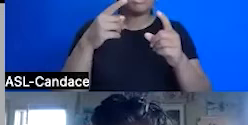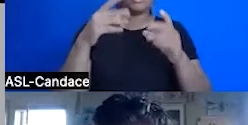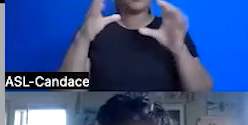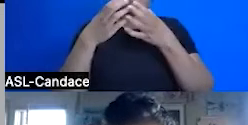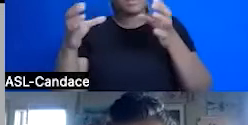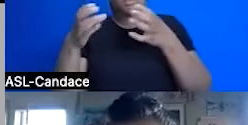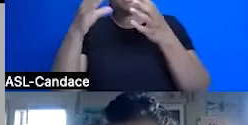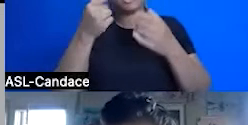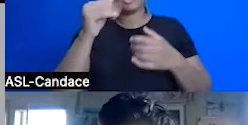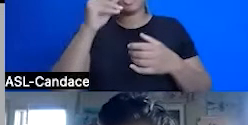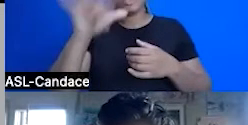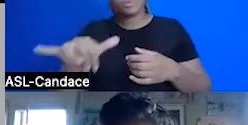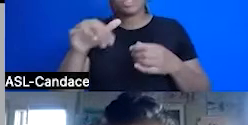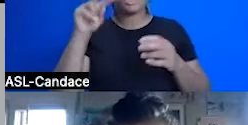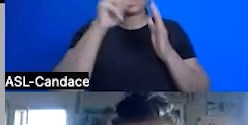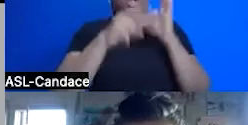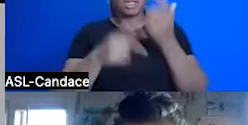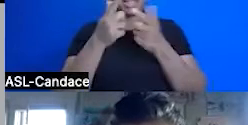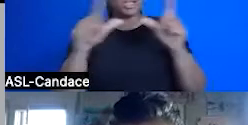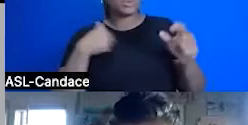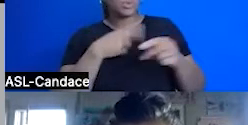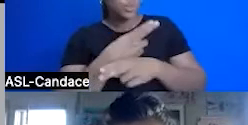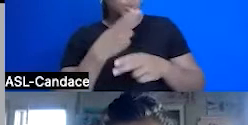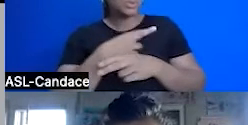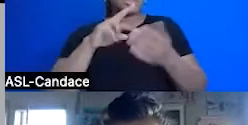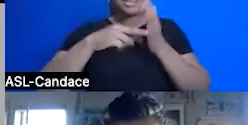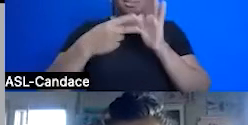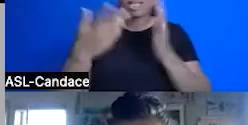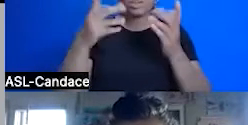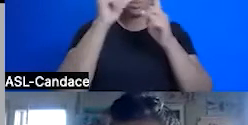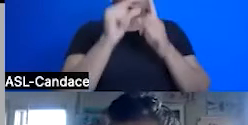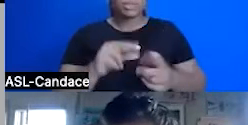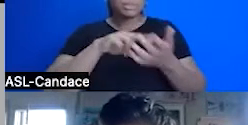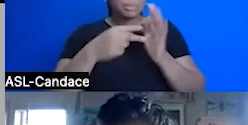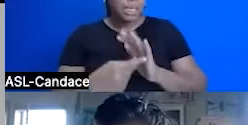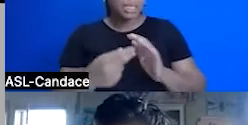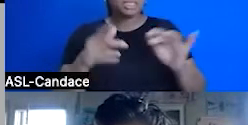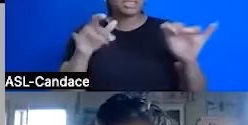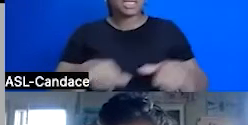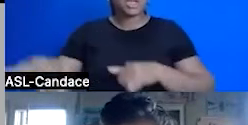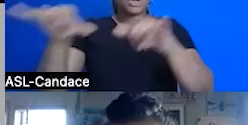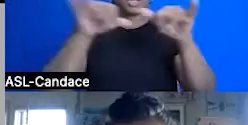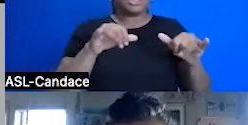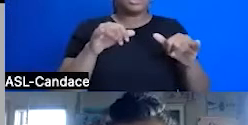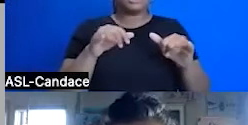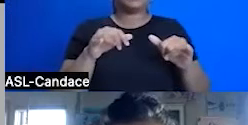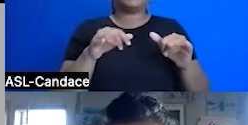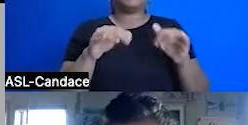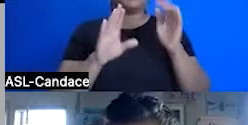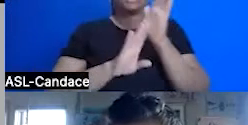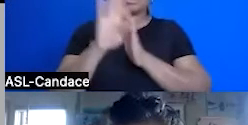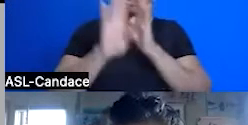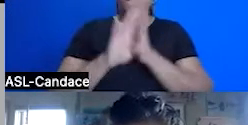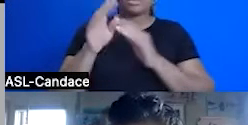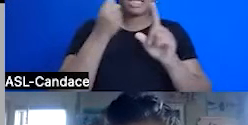glossary, looking at language that we're using, defining what those words mean, looking at standardizing, developing a